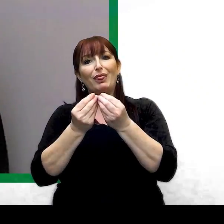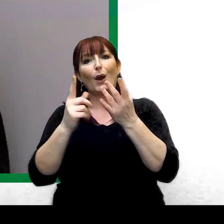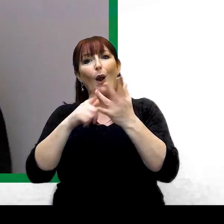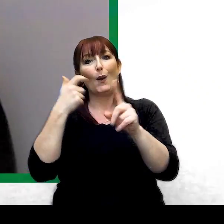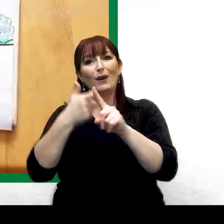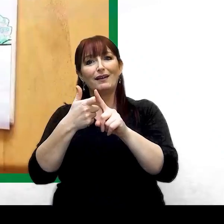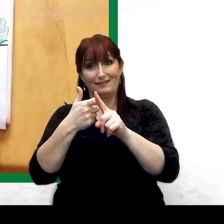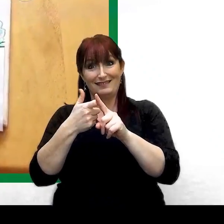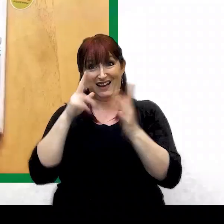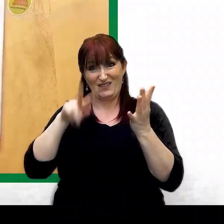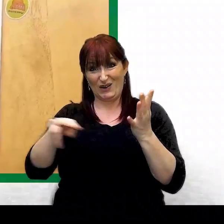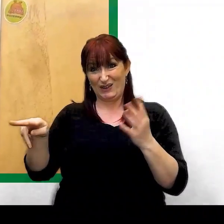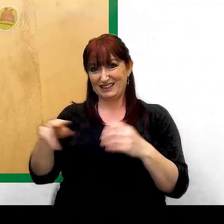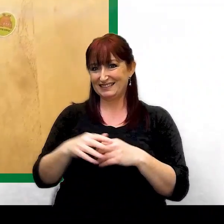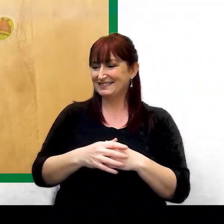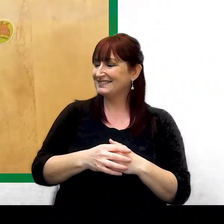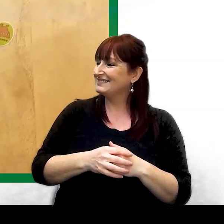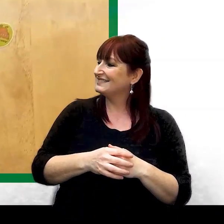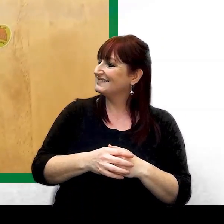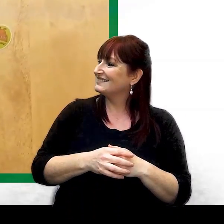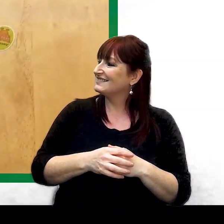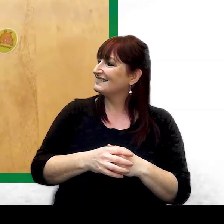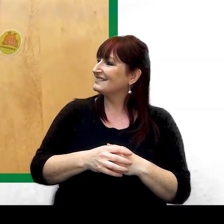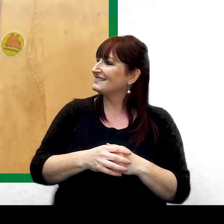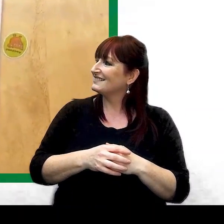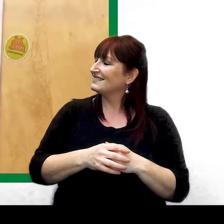already sent in.